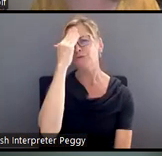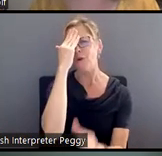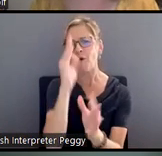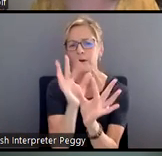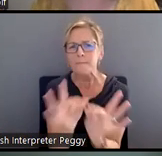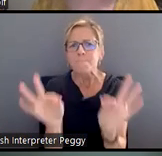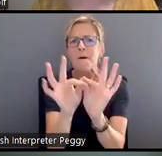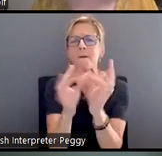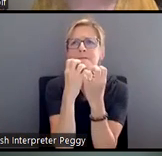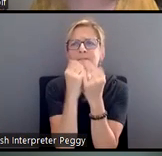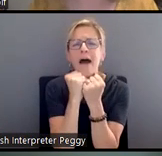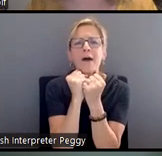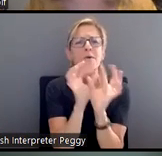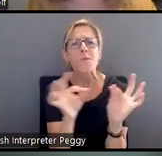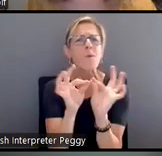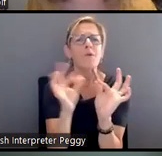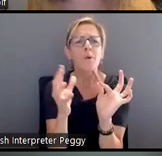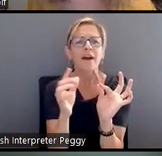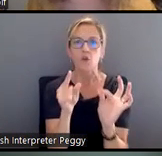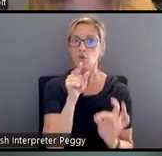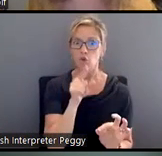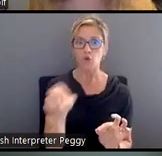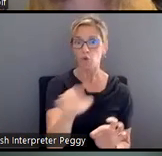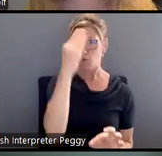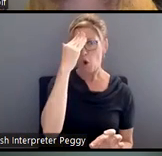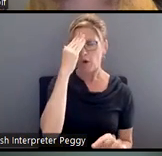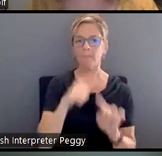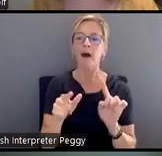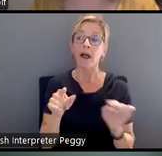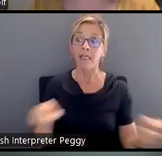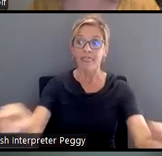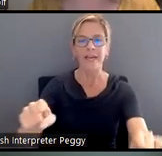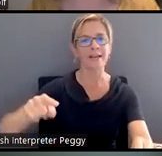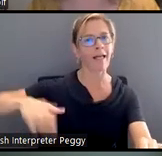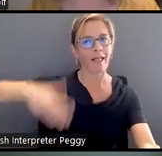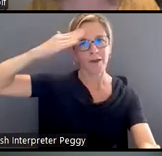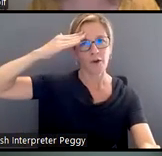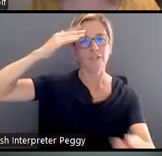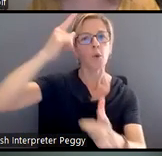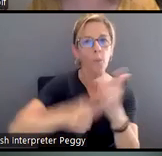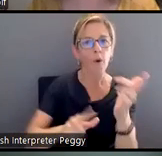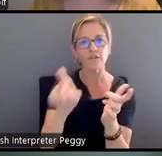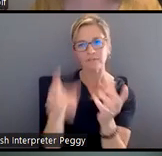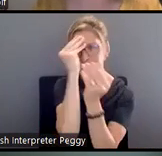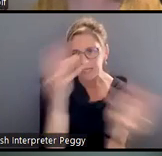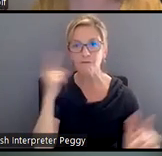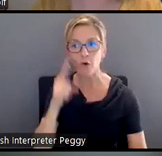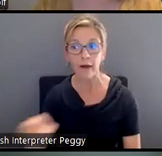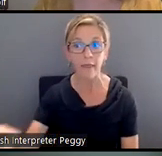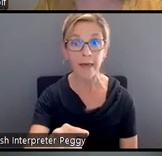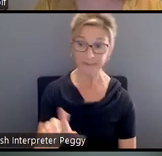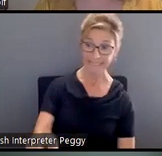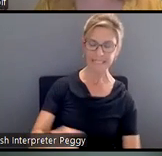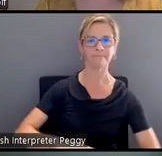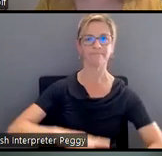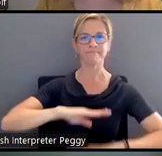need to hear? What kind of variety of messages do you need to send so that their needs are met? And again, your goal is to have